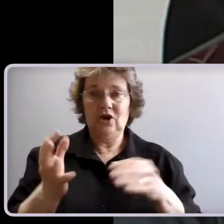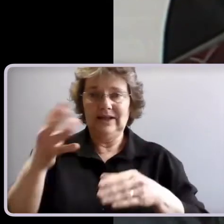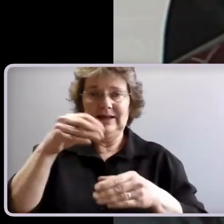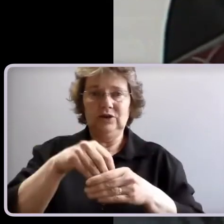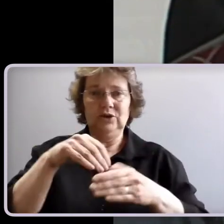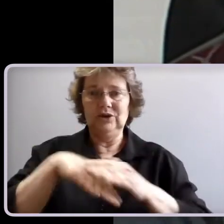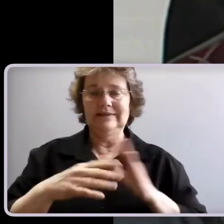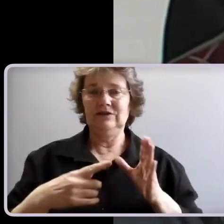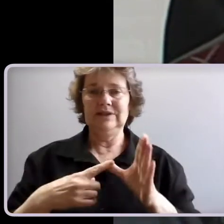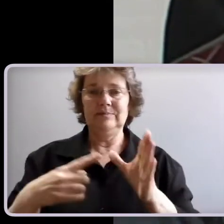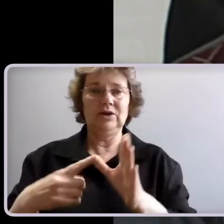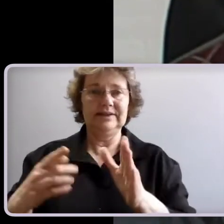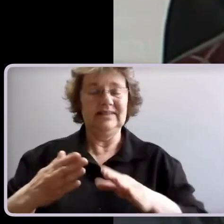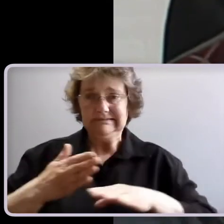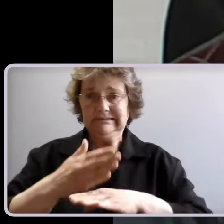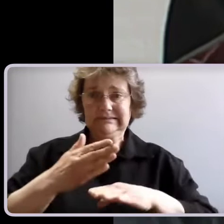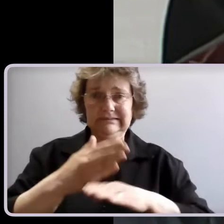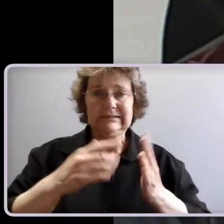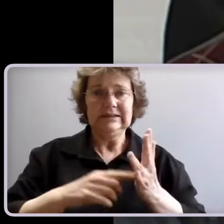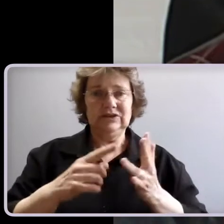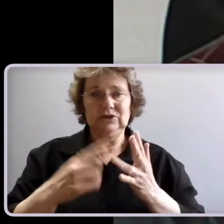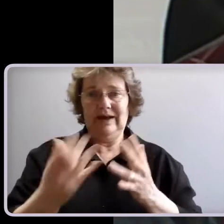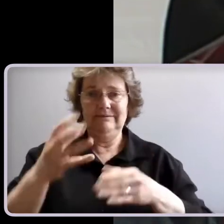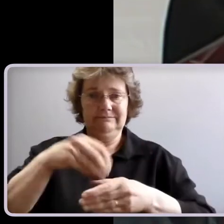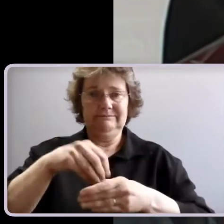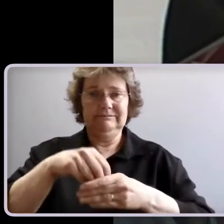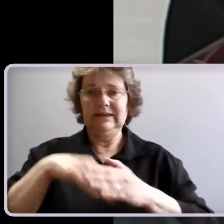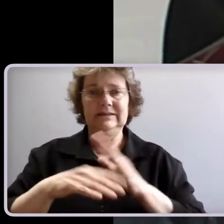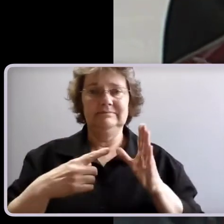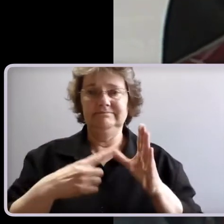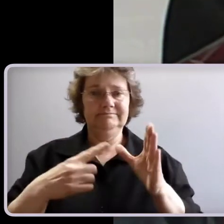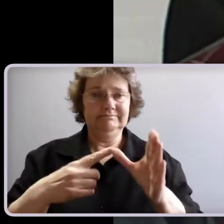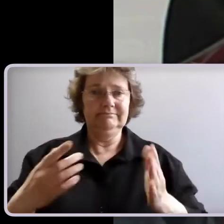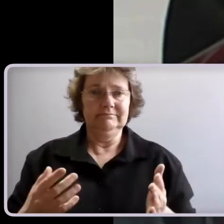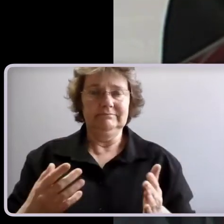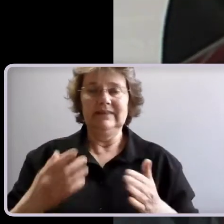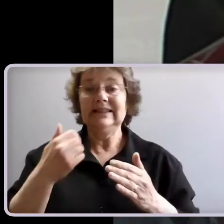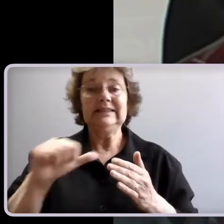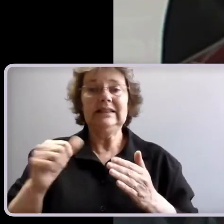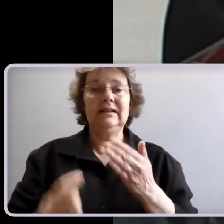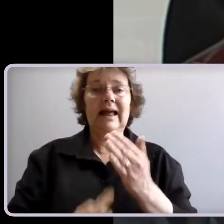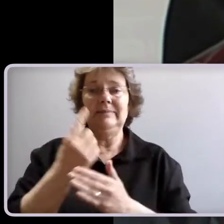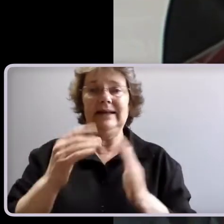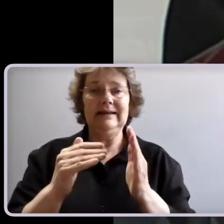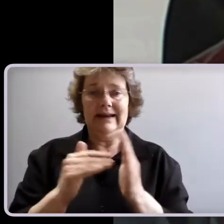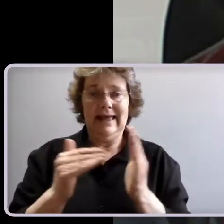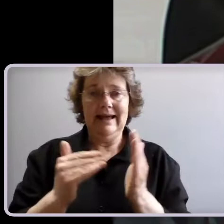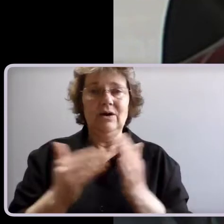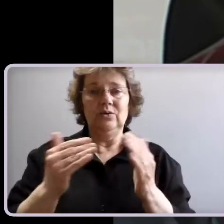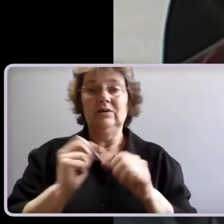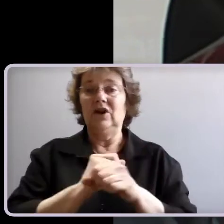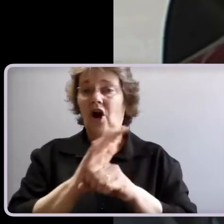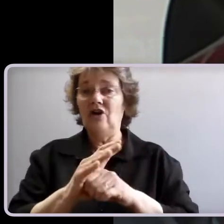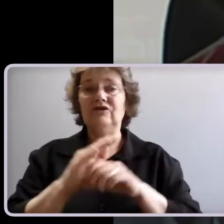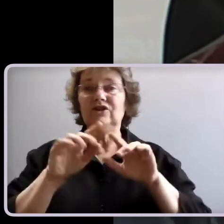is actually still happening now. COVID's still in the community, people are still dying, but most of the public health measures that kept